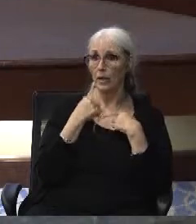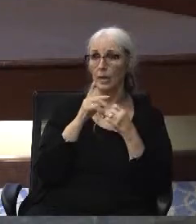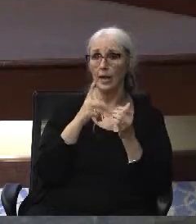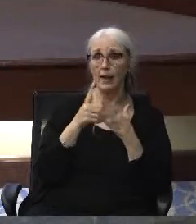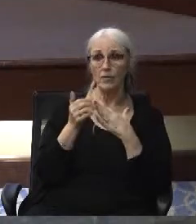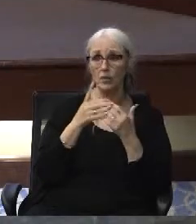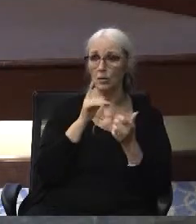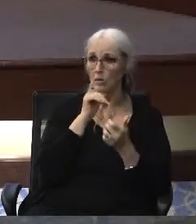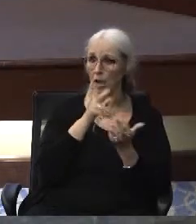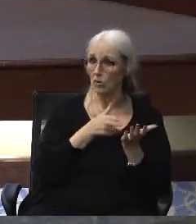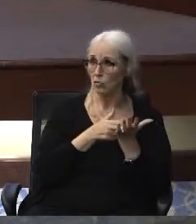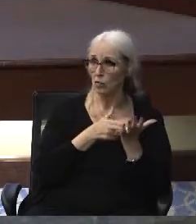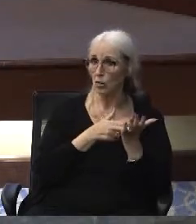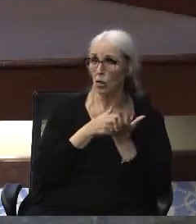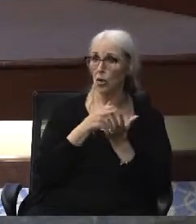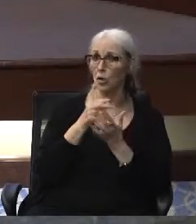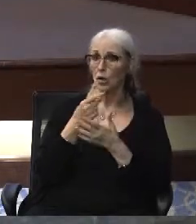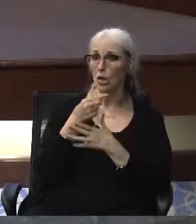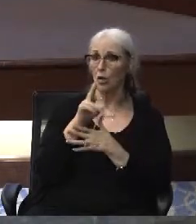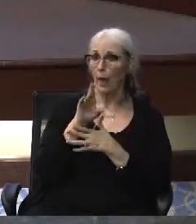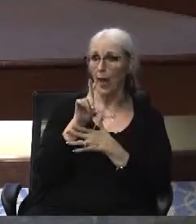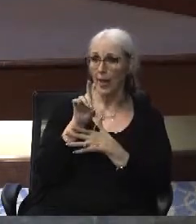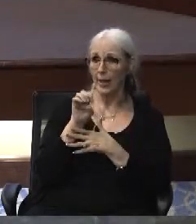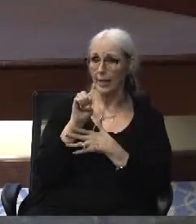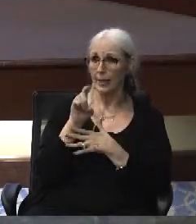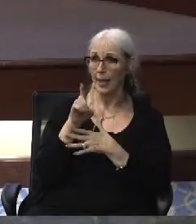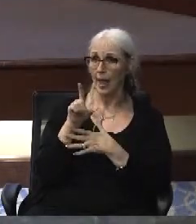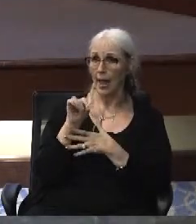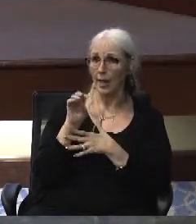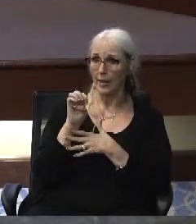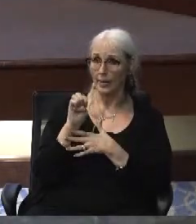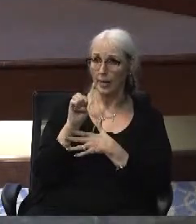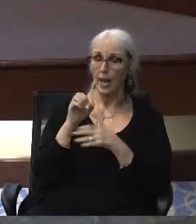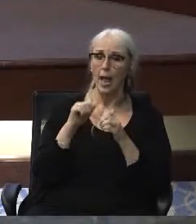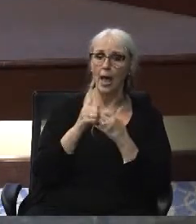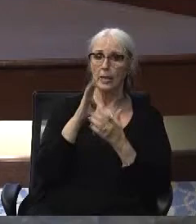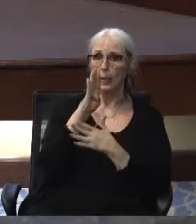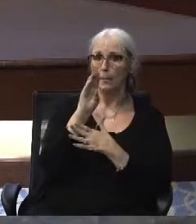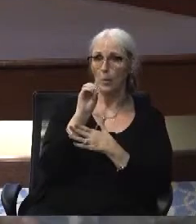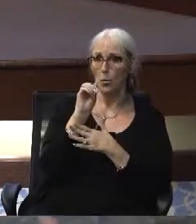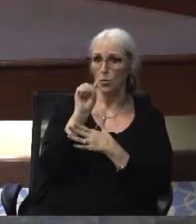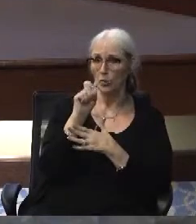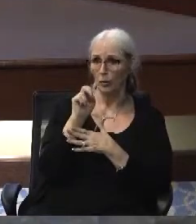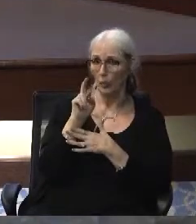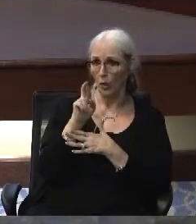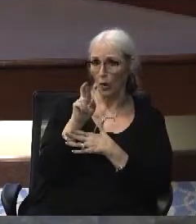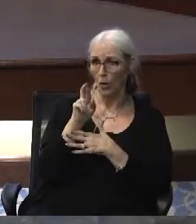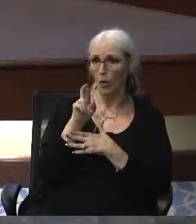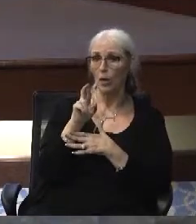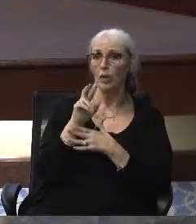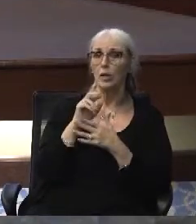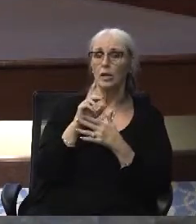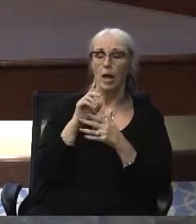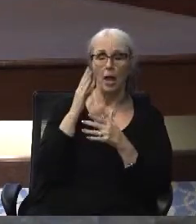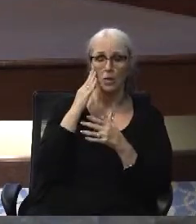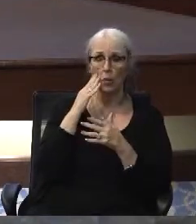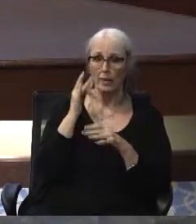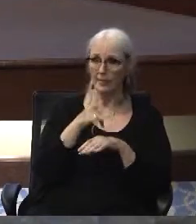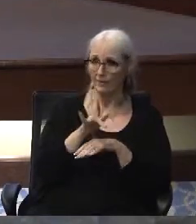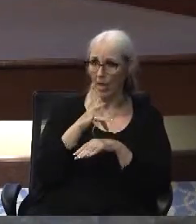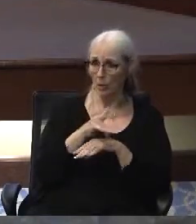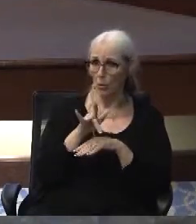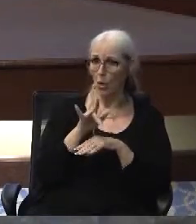right now of the guidelines, how the booster is rolling out? Because I know that, it is available for those who,